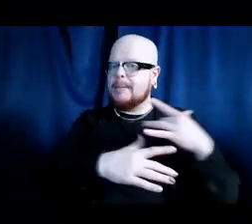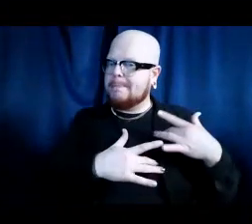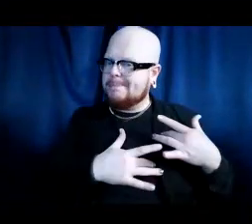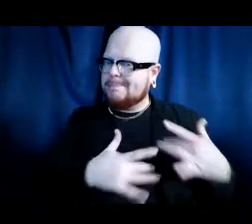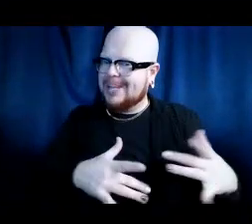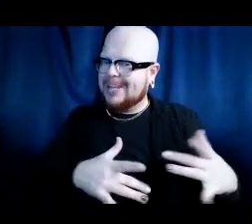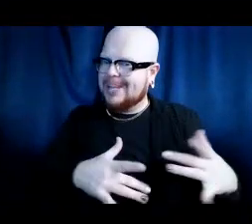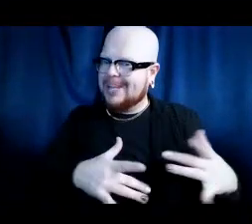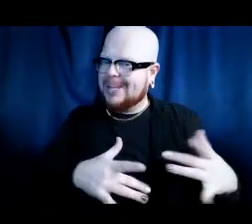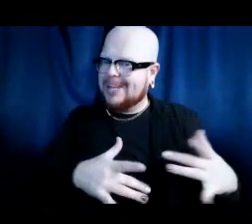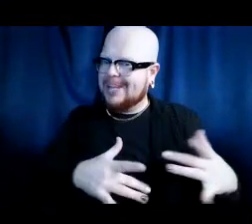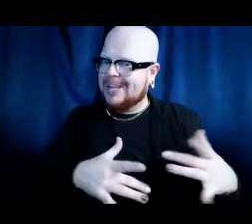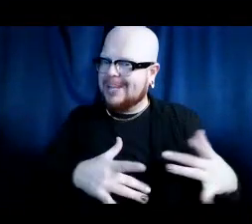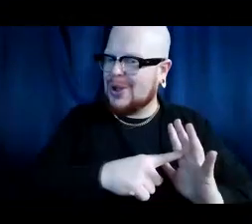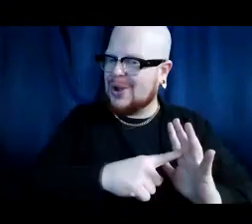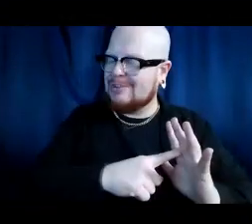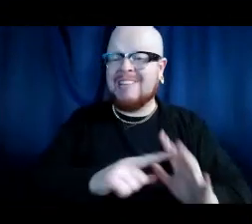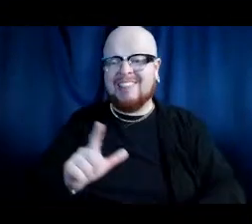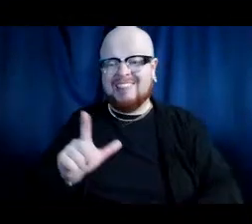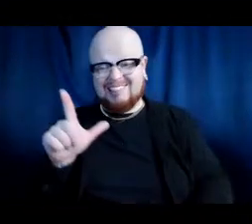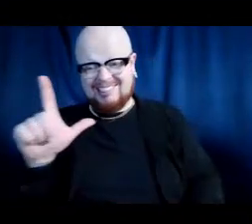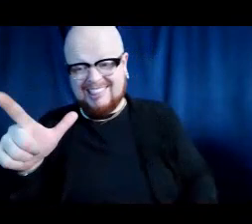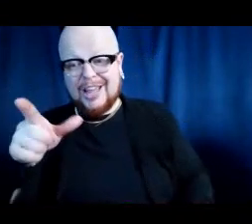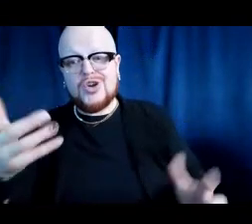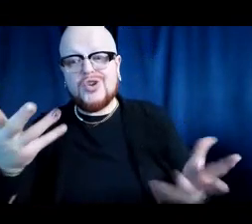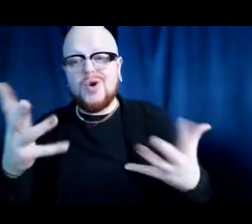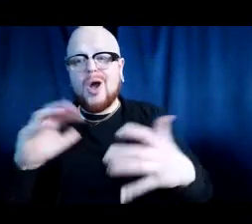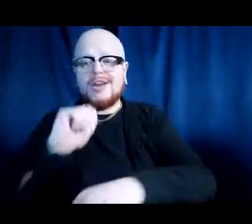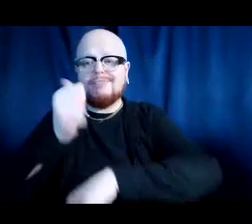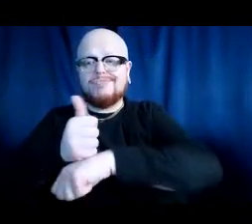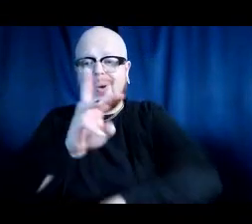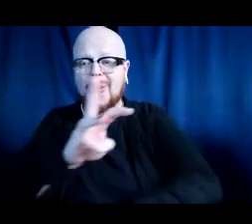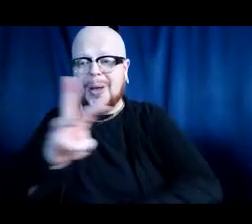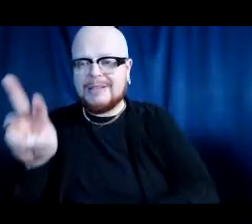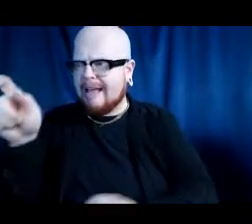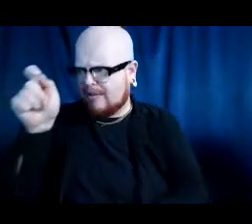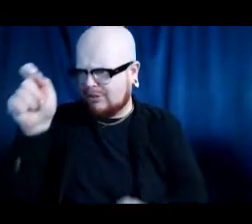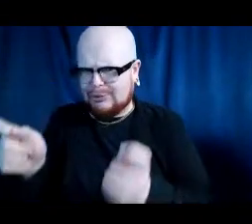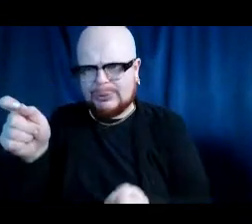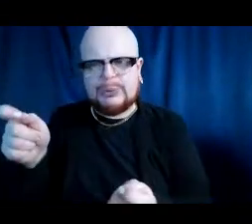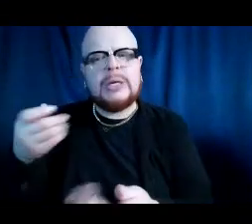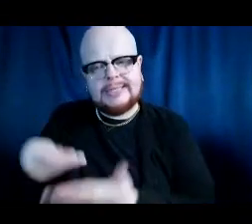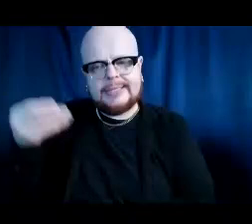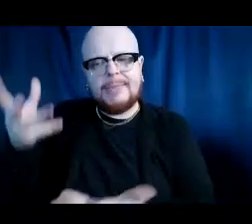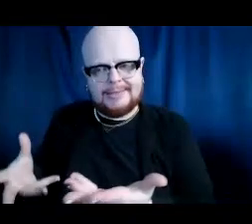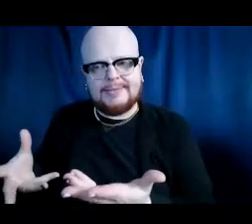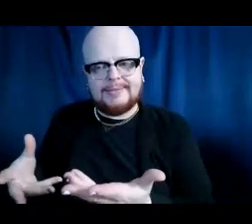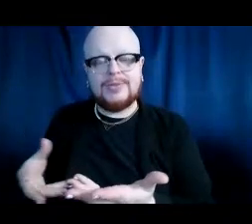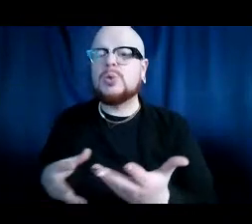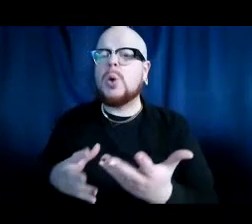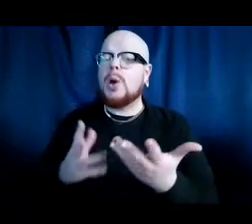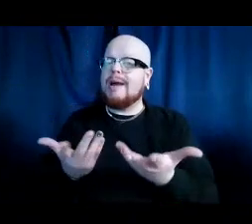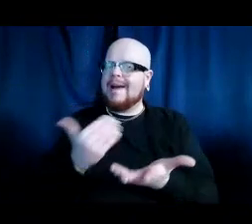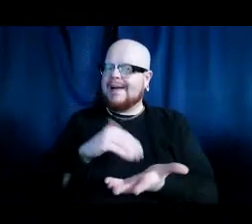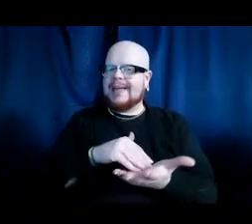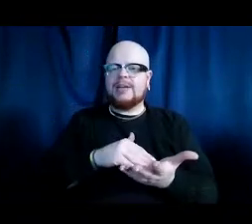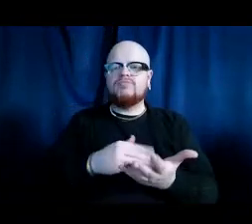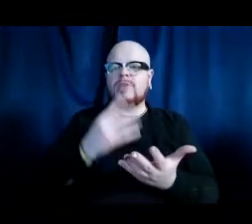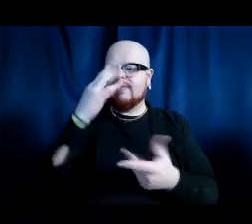accessible later. It also provides access from the beginning. So bake accessibility in from the